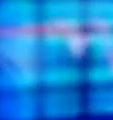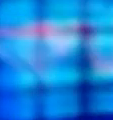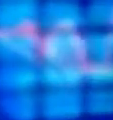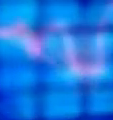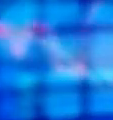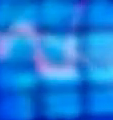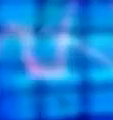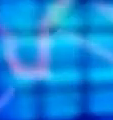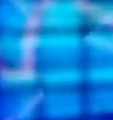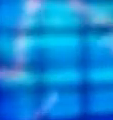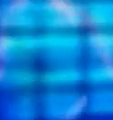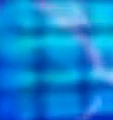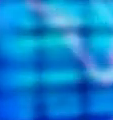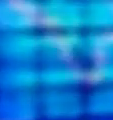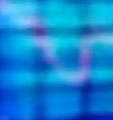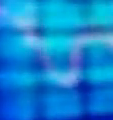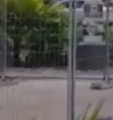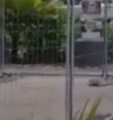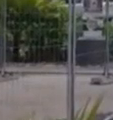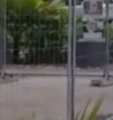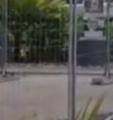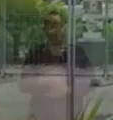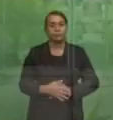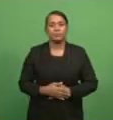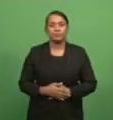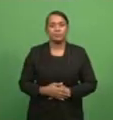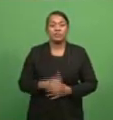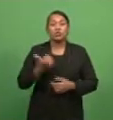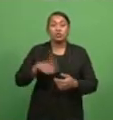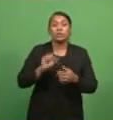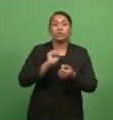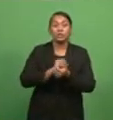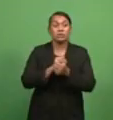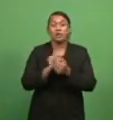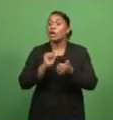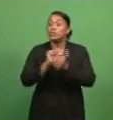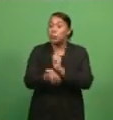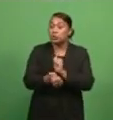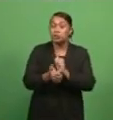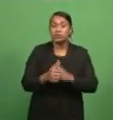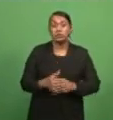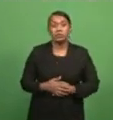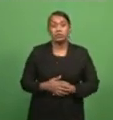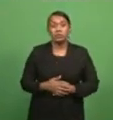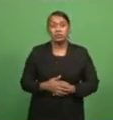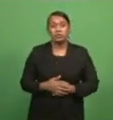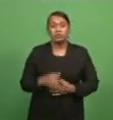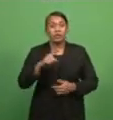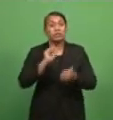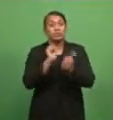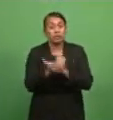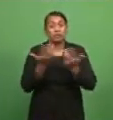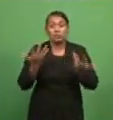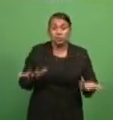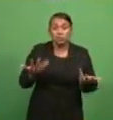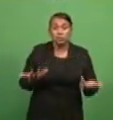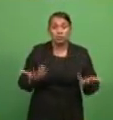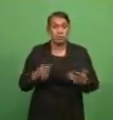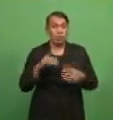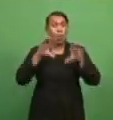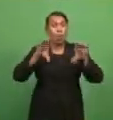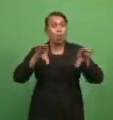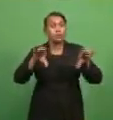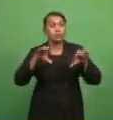to Jackie with the latest in sports. In sports after the break, Fiji Sevens head coach Gareth Baber wary of